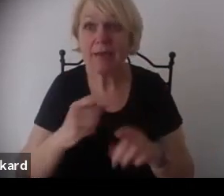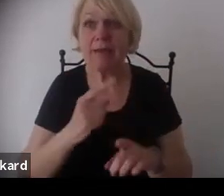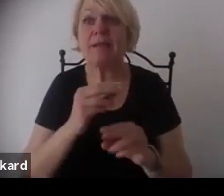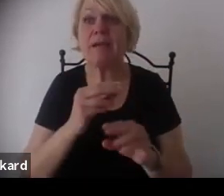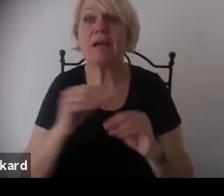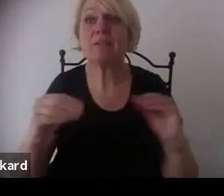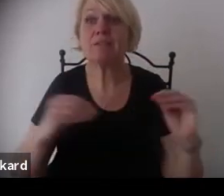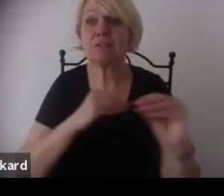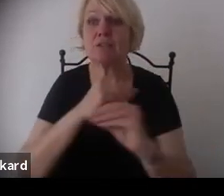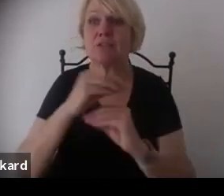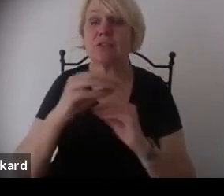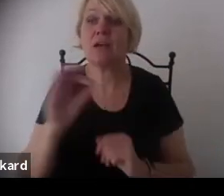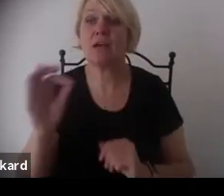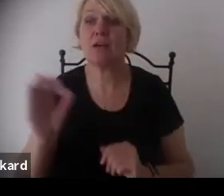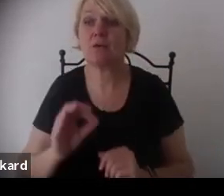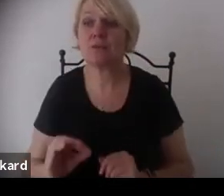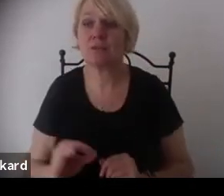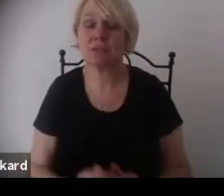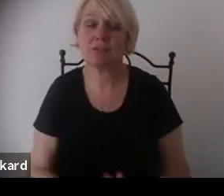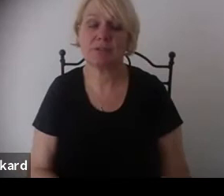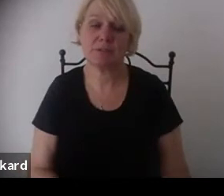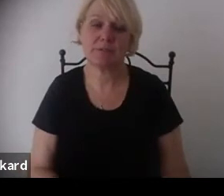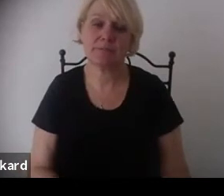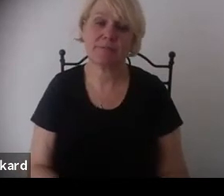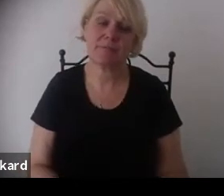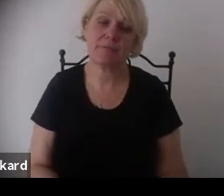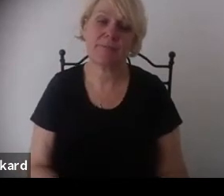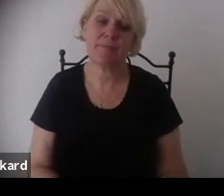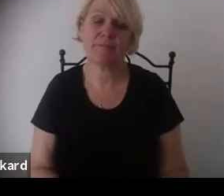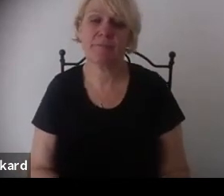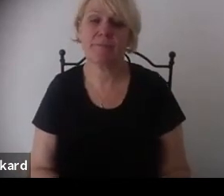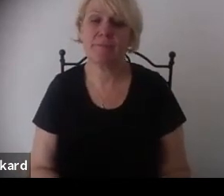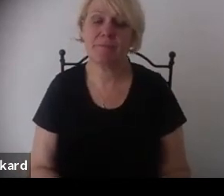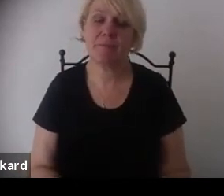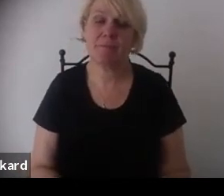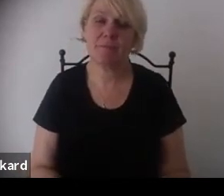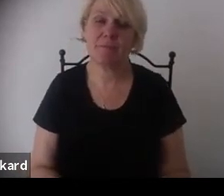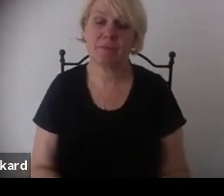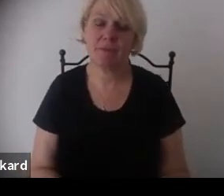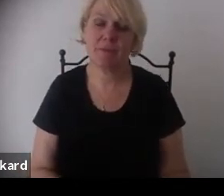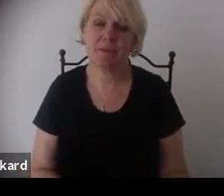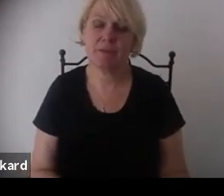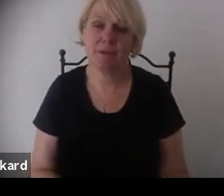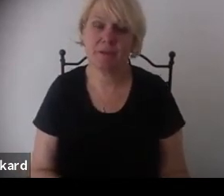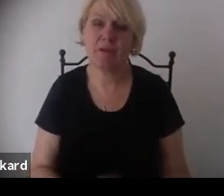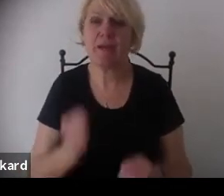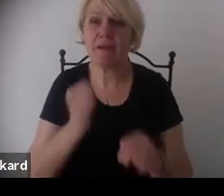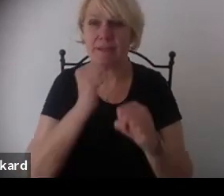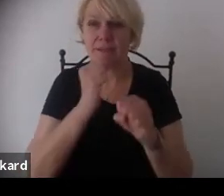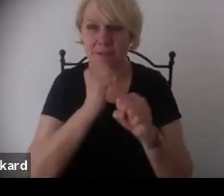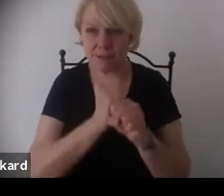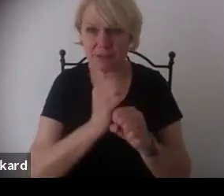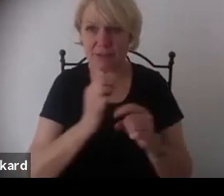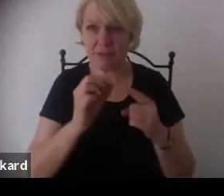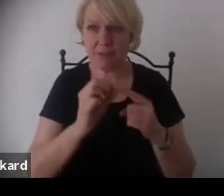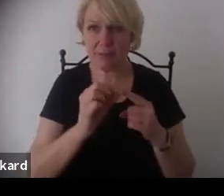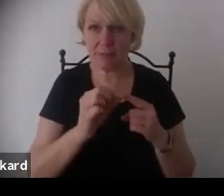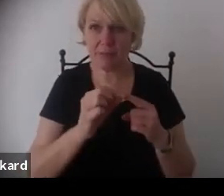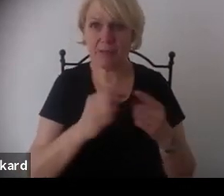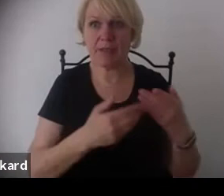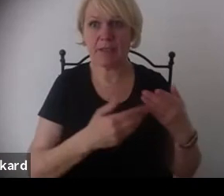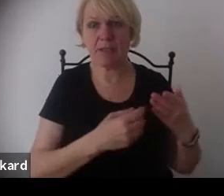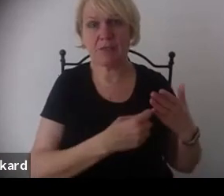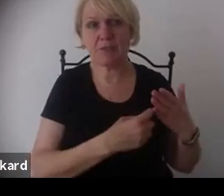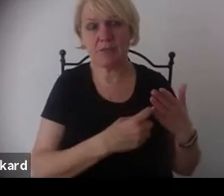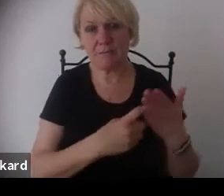time. So I think we might have covered this, if I've understood correctly, that about GPs still referring. I'm